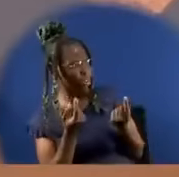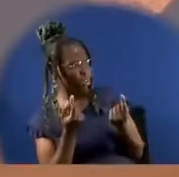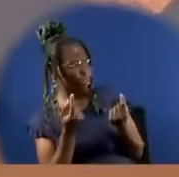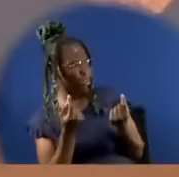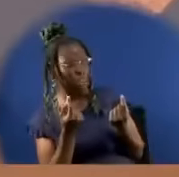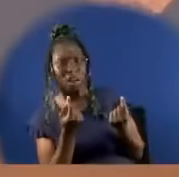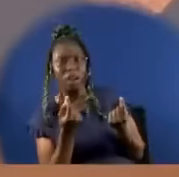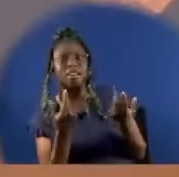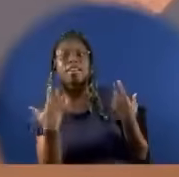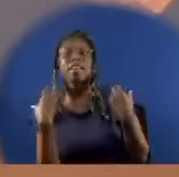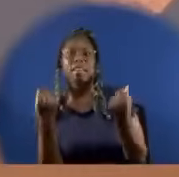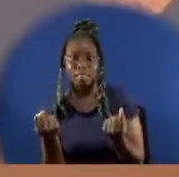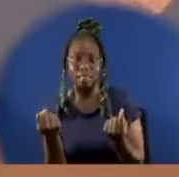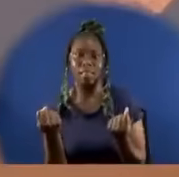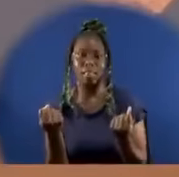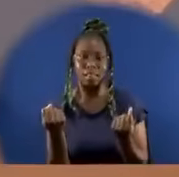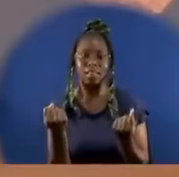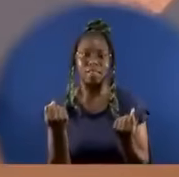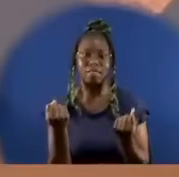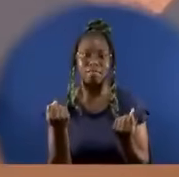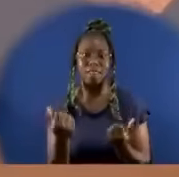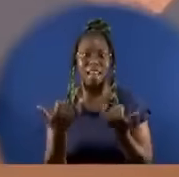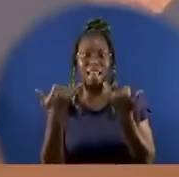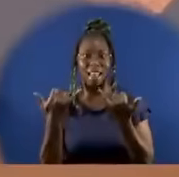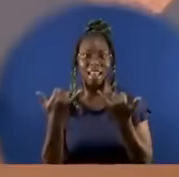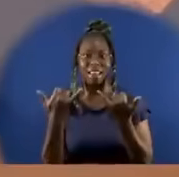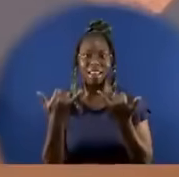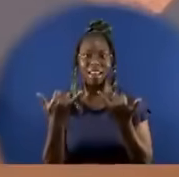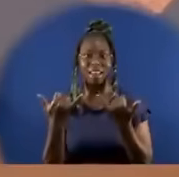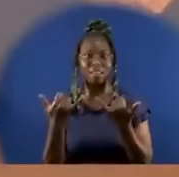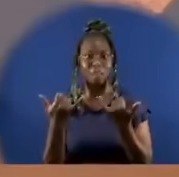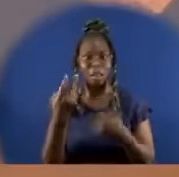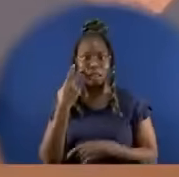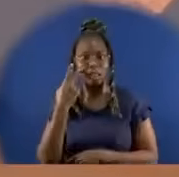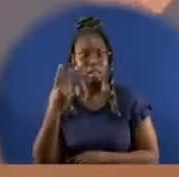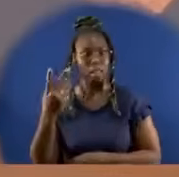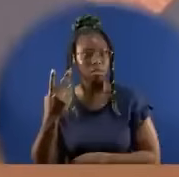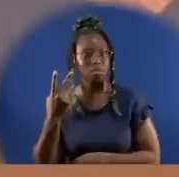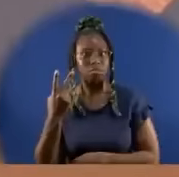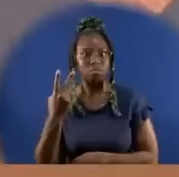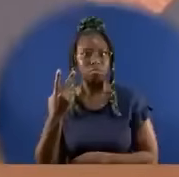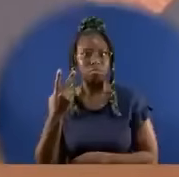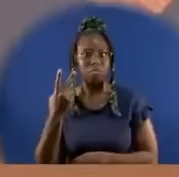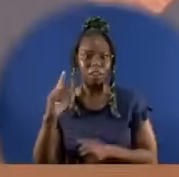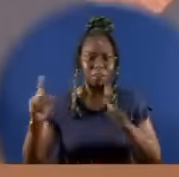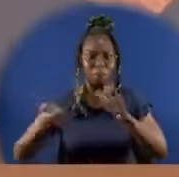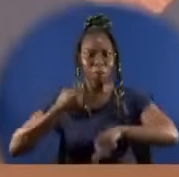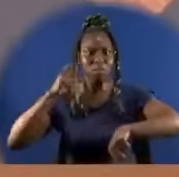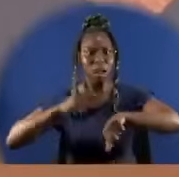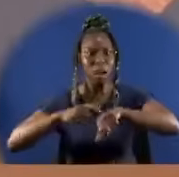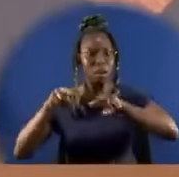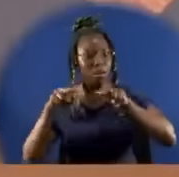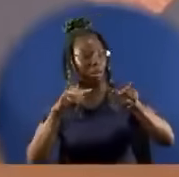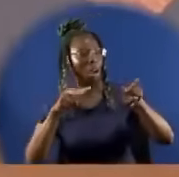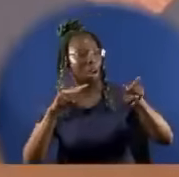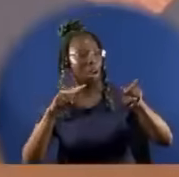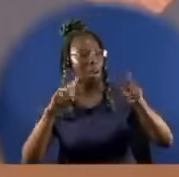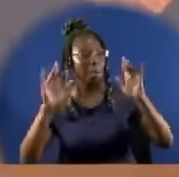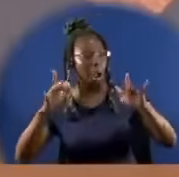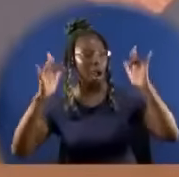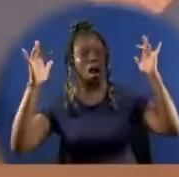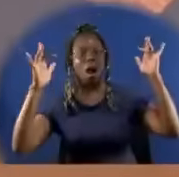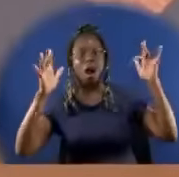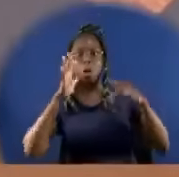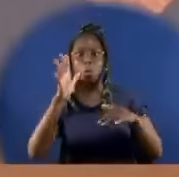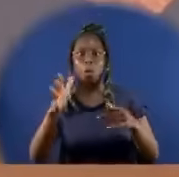healing. And now they get the first-hand ringside seat at a miracle that Jesus is about